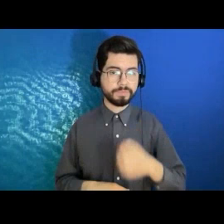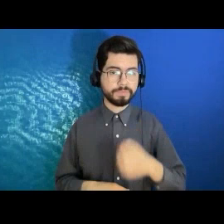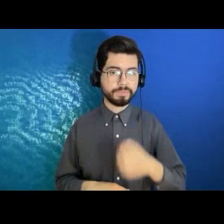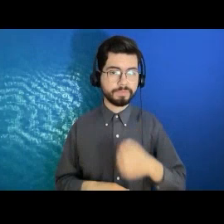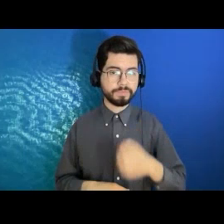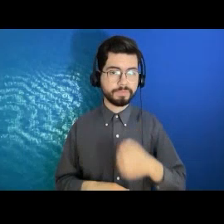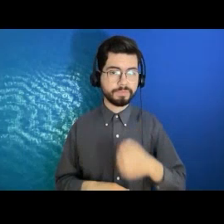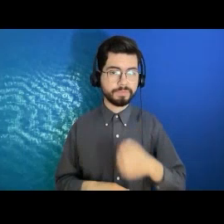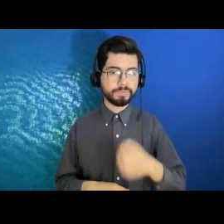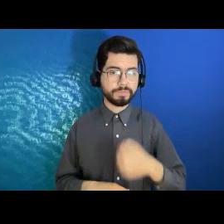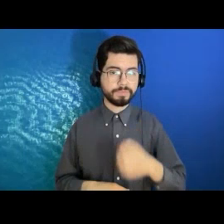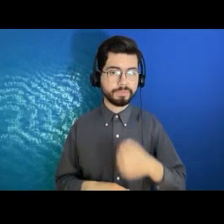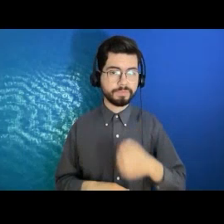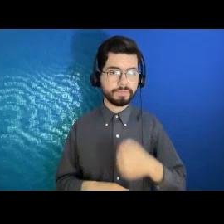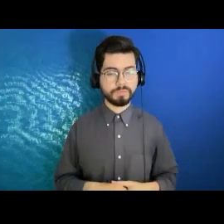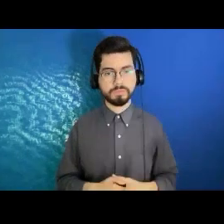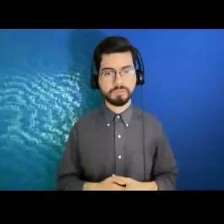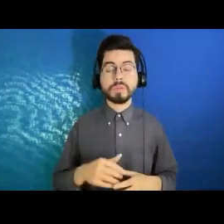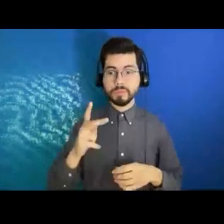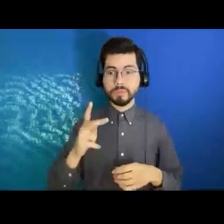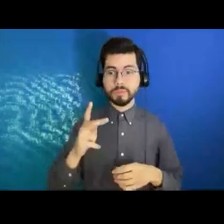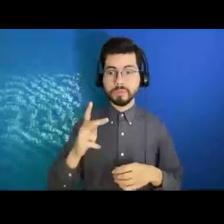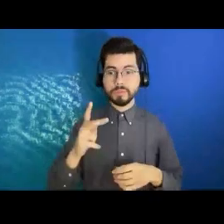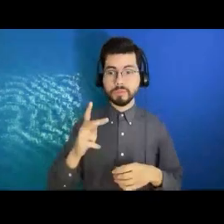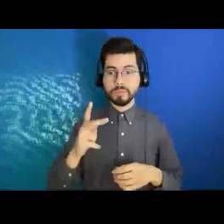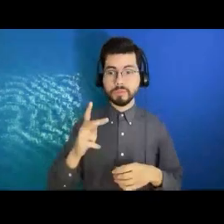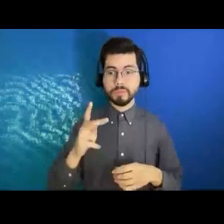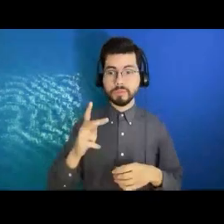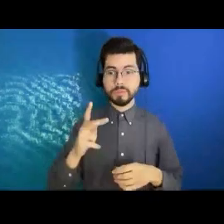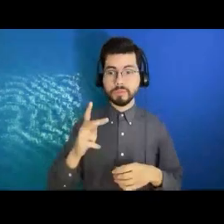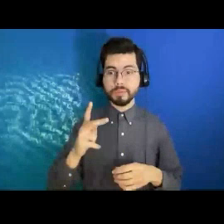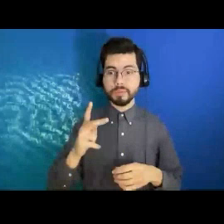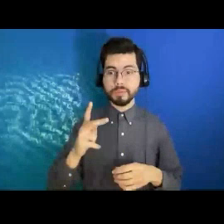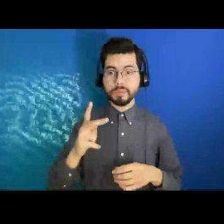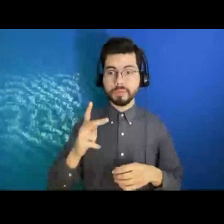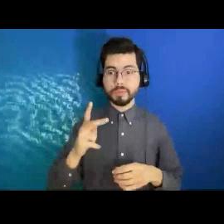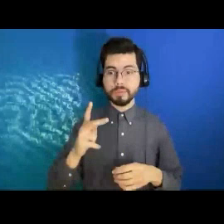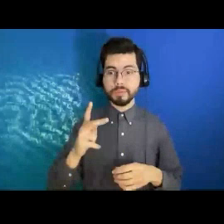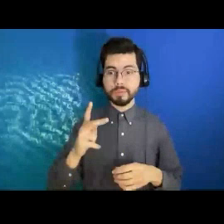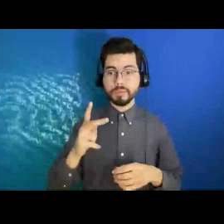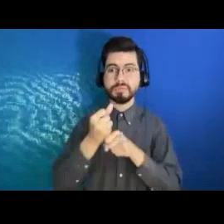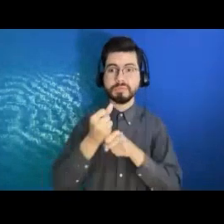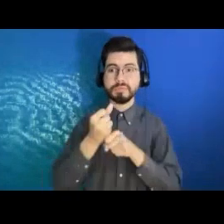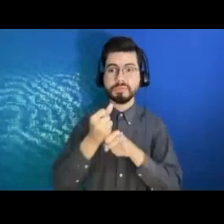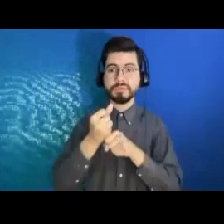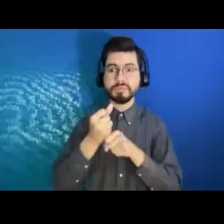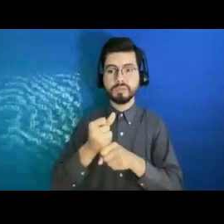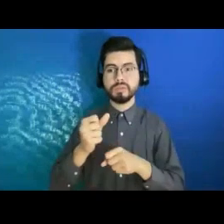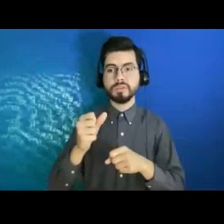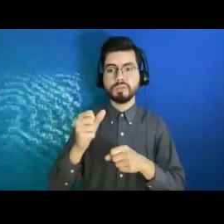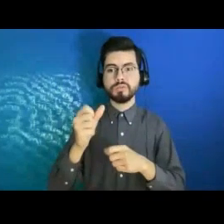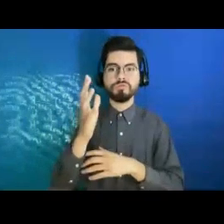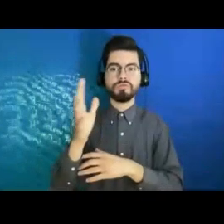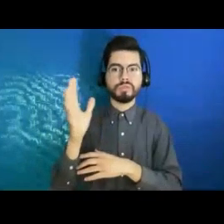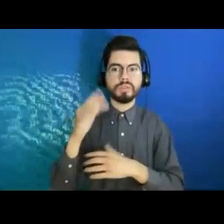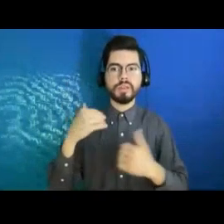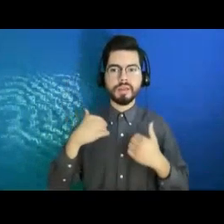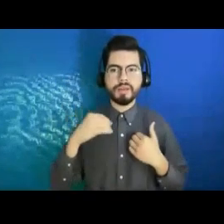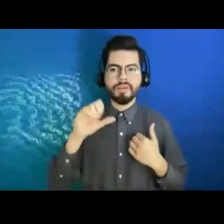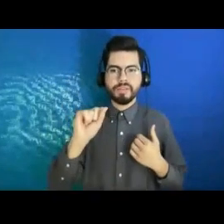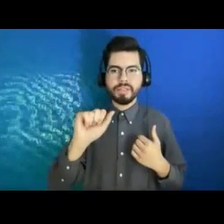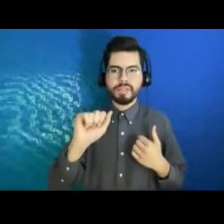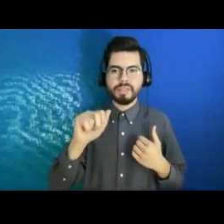In the park from our transects of the big cone producing mature trees. There's a lot of little saplings and stuff. Yeah. But 75%,